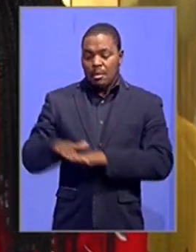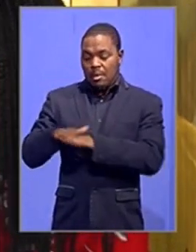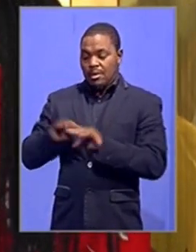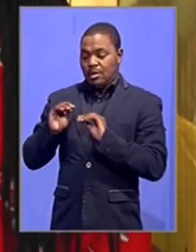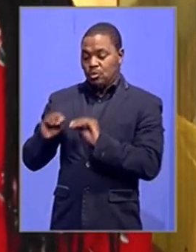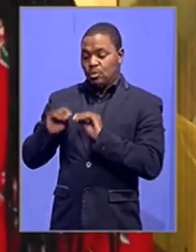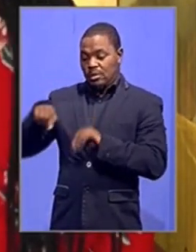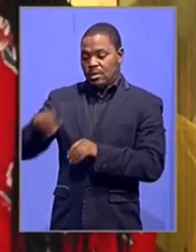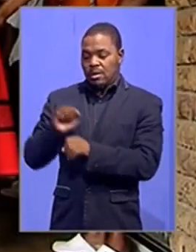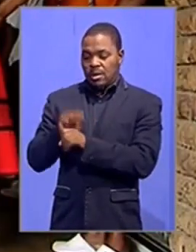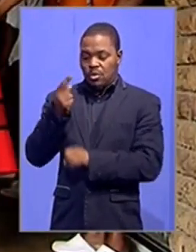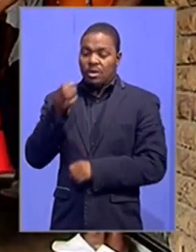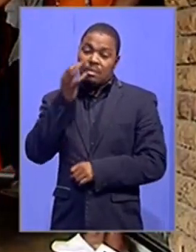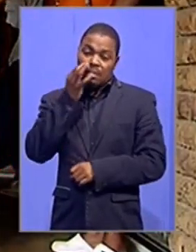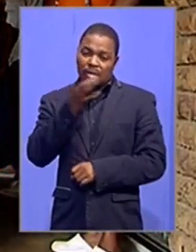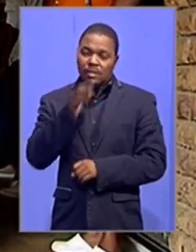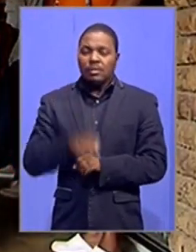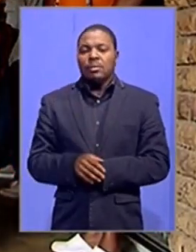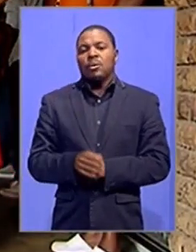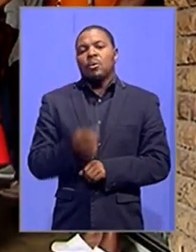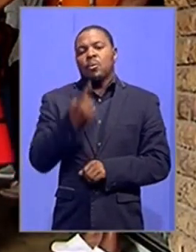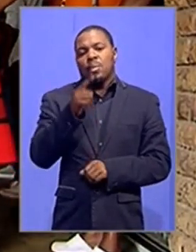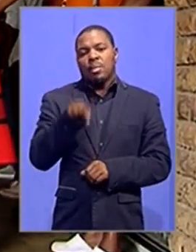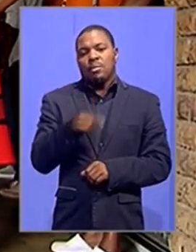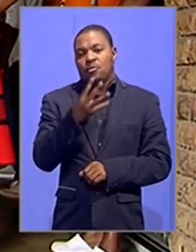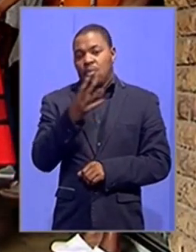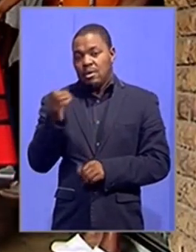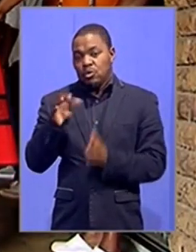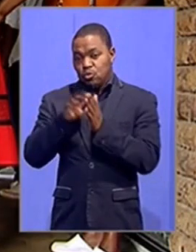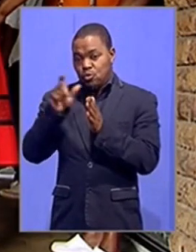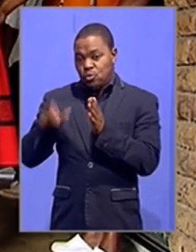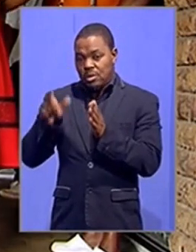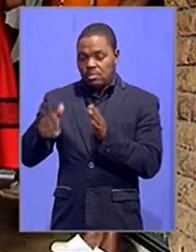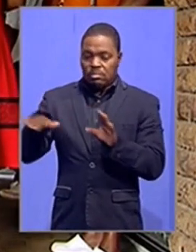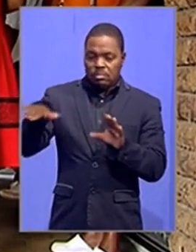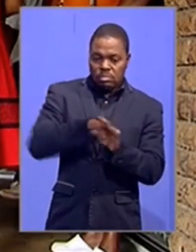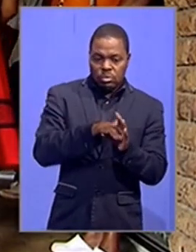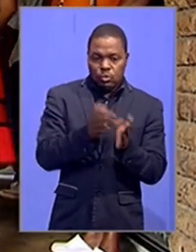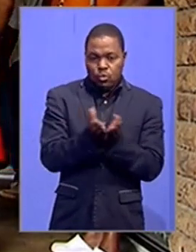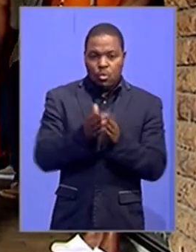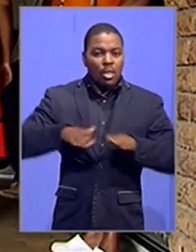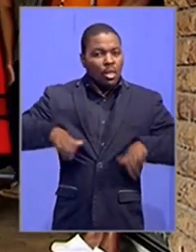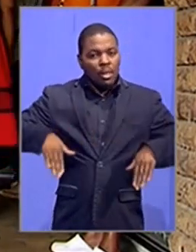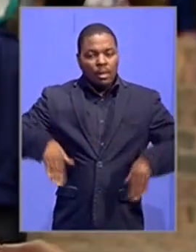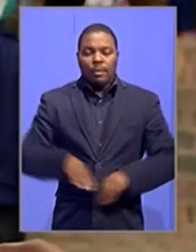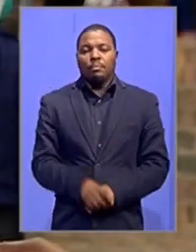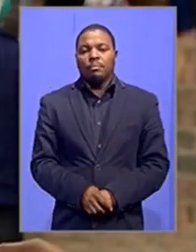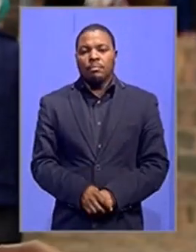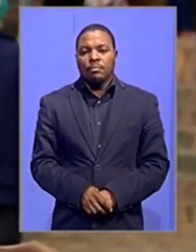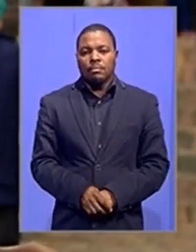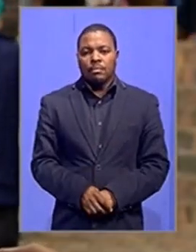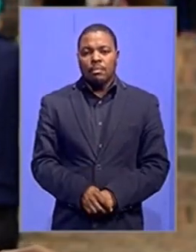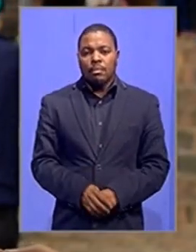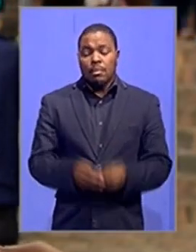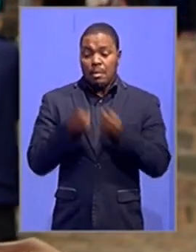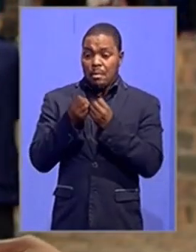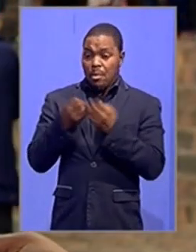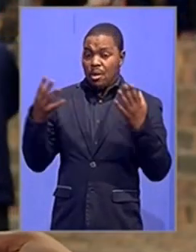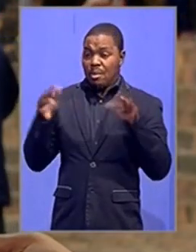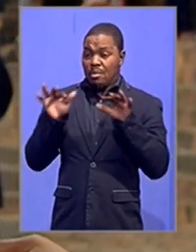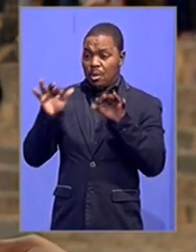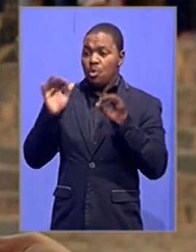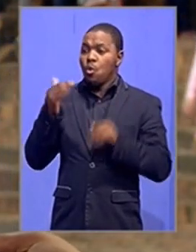go santse go na le baithuti ba le 1,400 ba ba iseng ba amogelwe kwa dikolong. The majority of the people